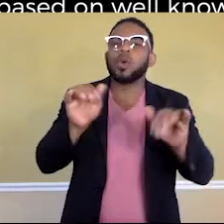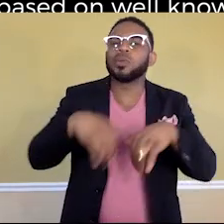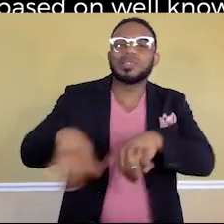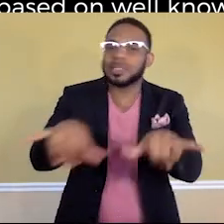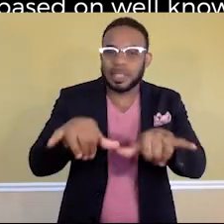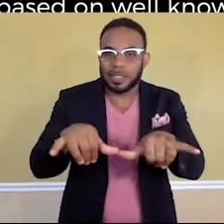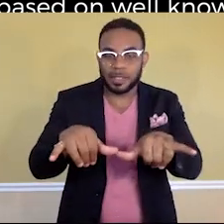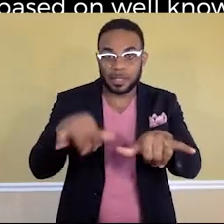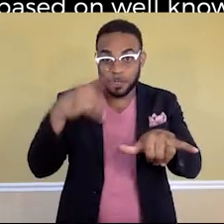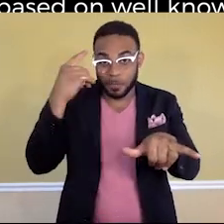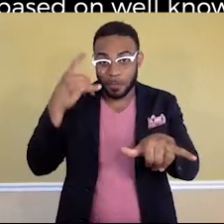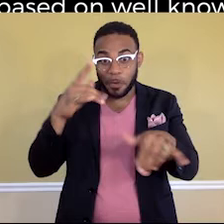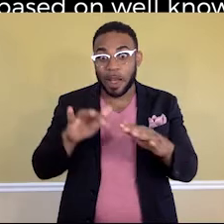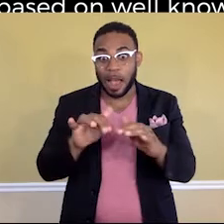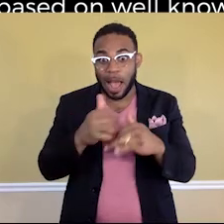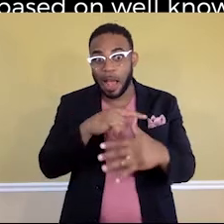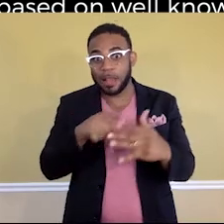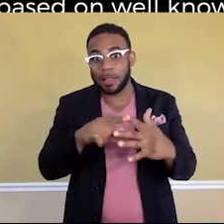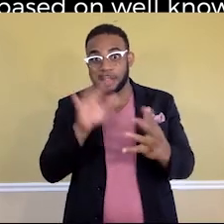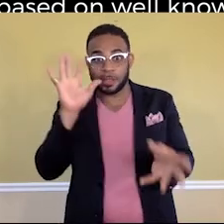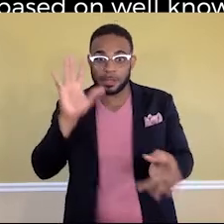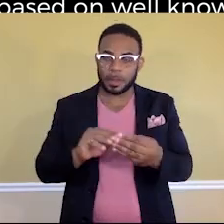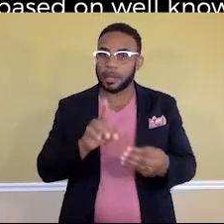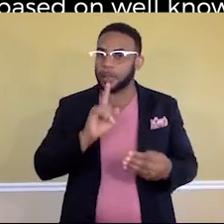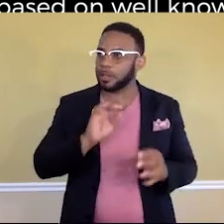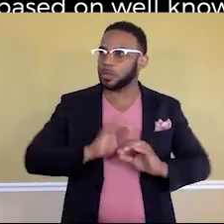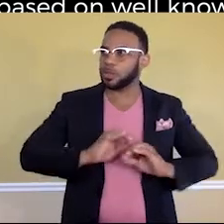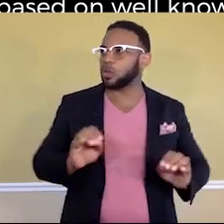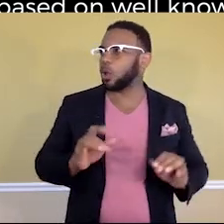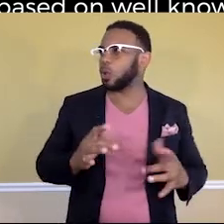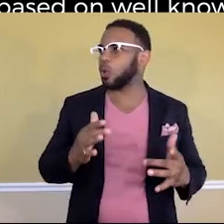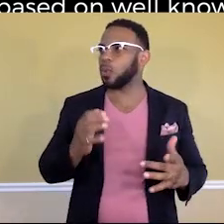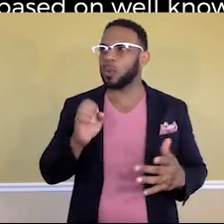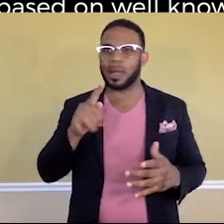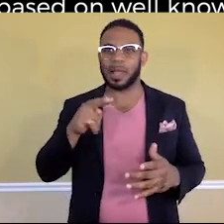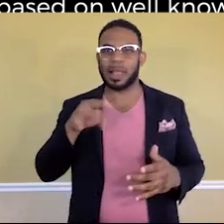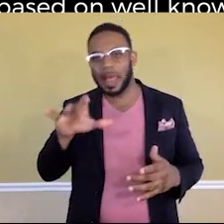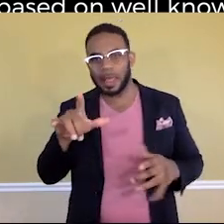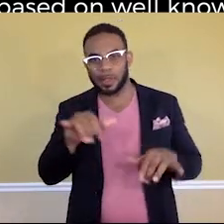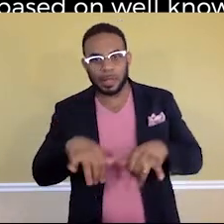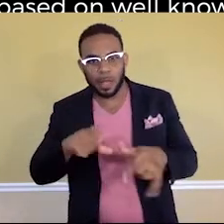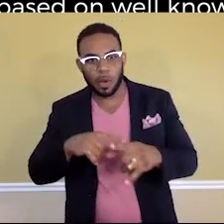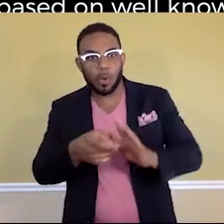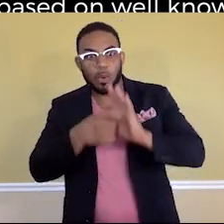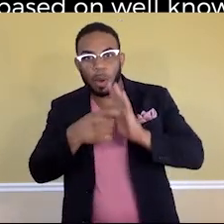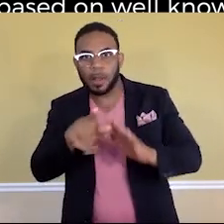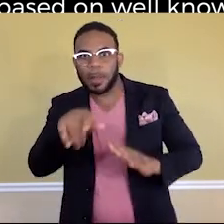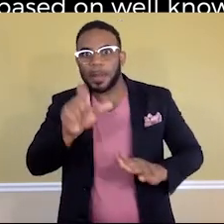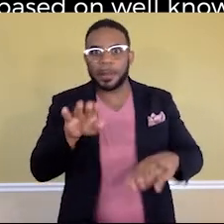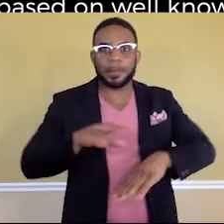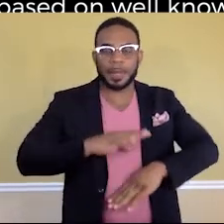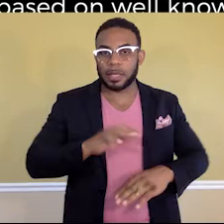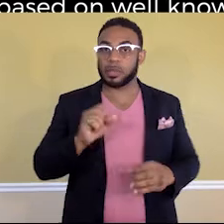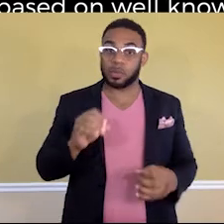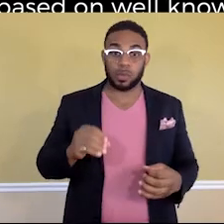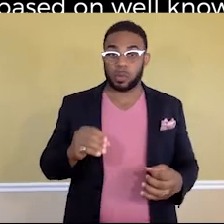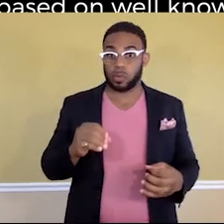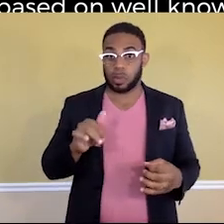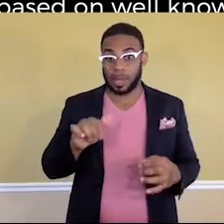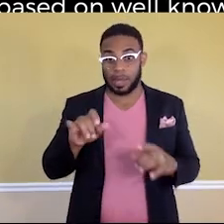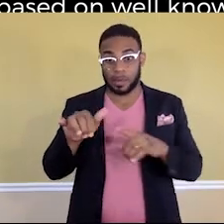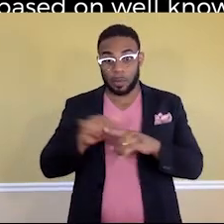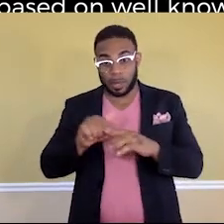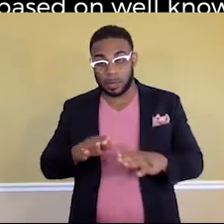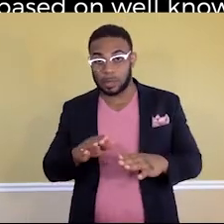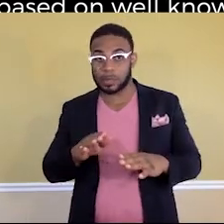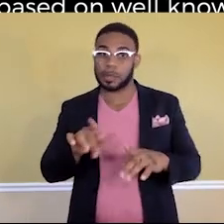standard for how they're compiled. There is no ethical standard or requirements they must meet. So as